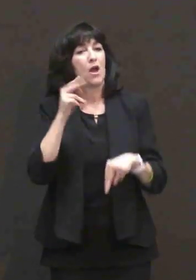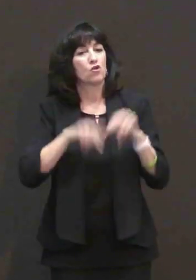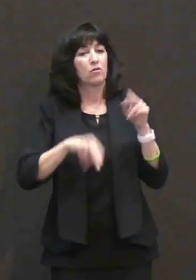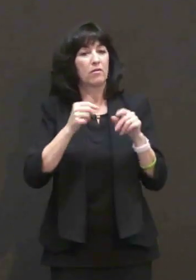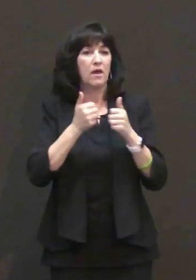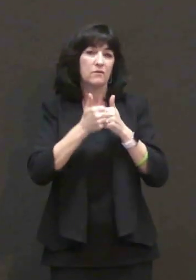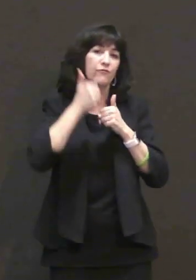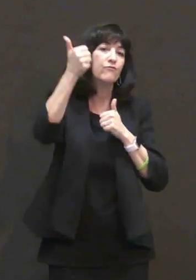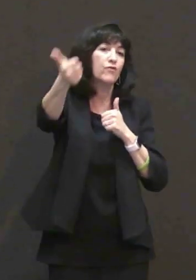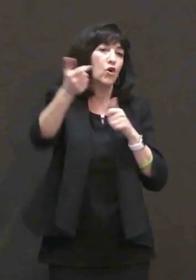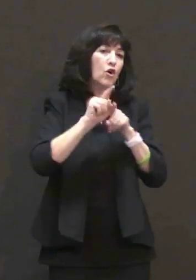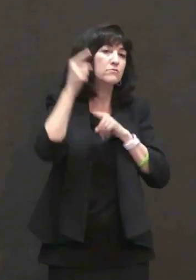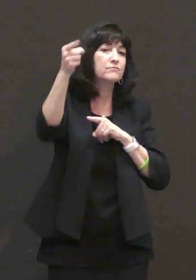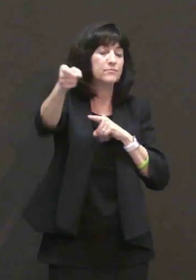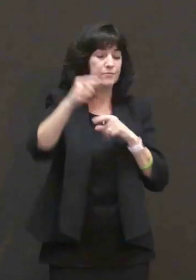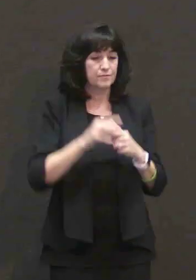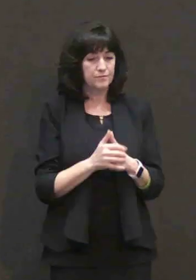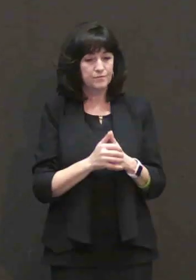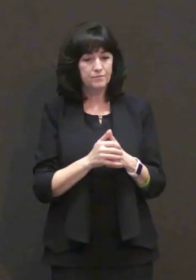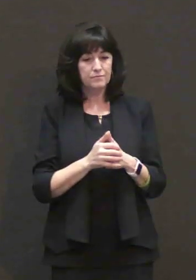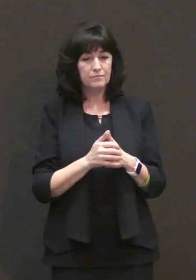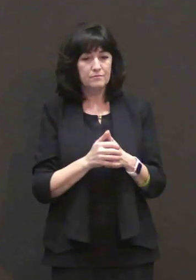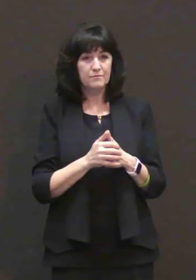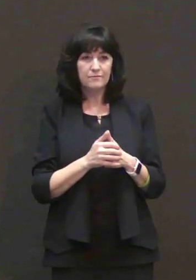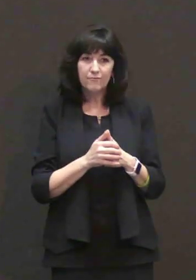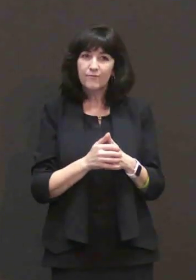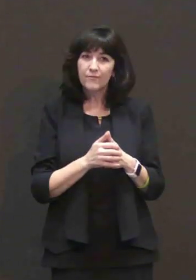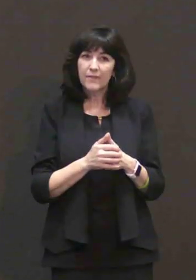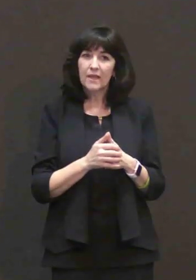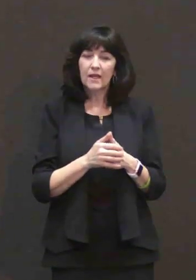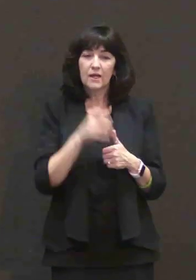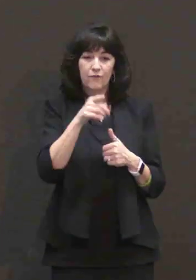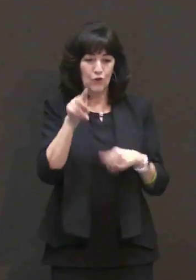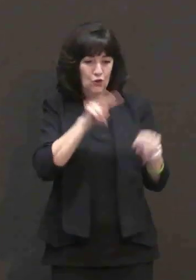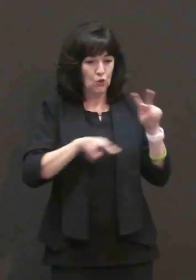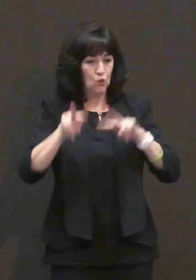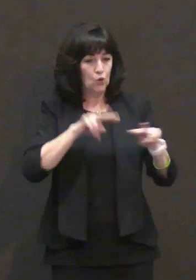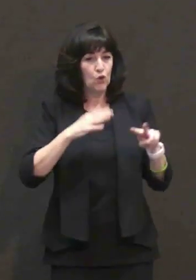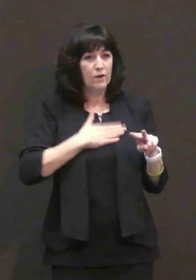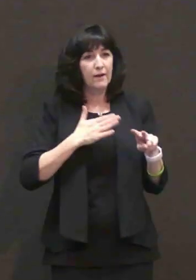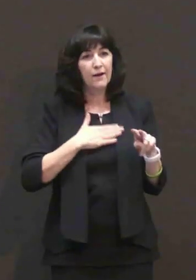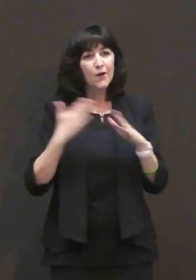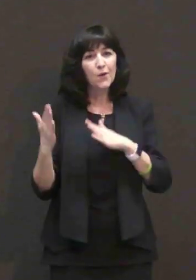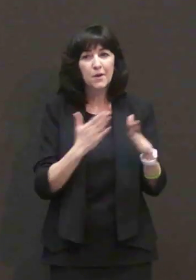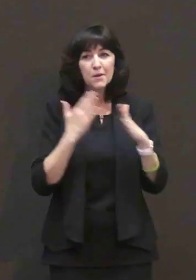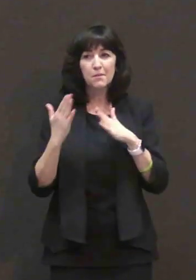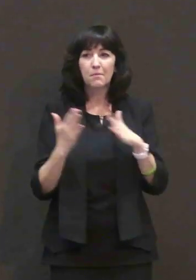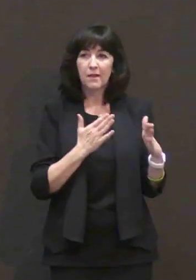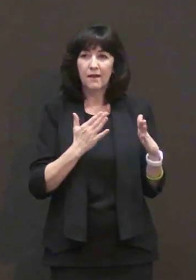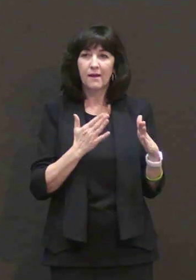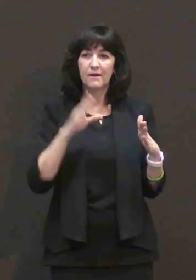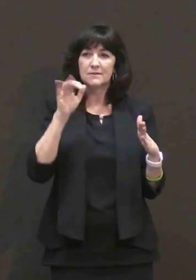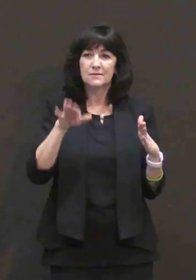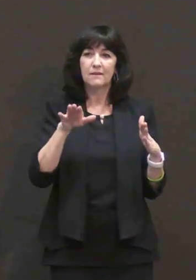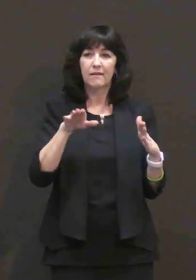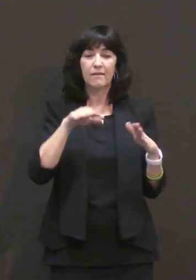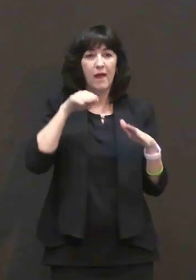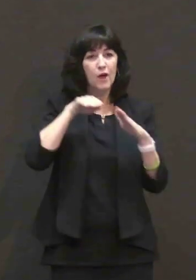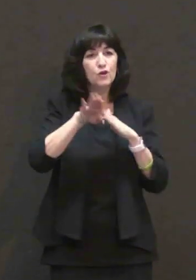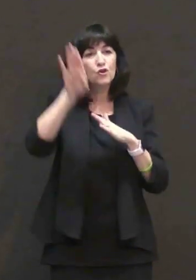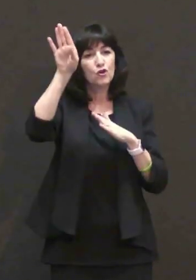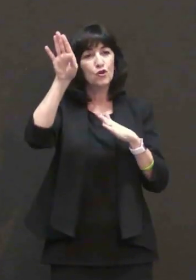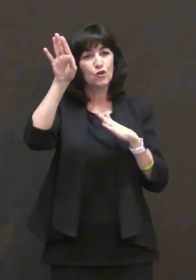the best. You know, if you look back at the model, if somebody could put the graph, the